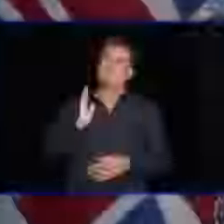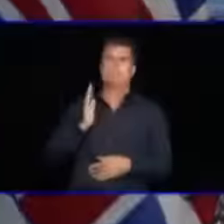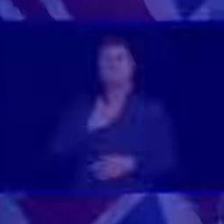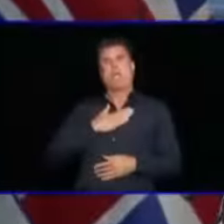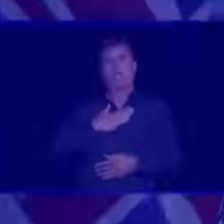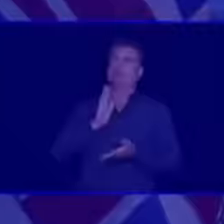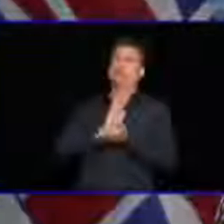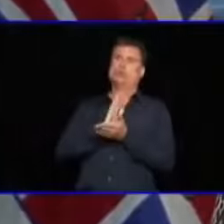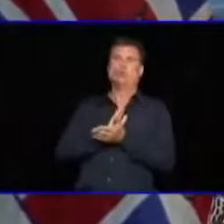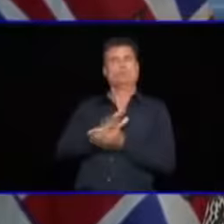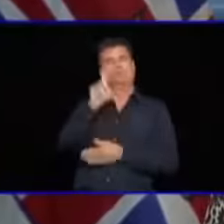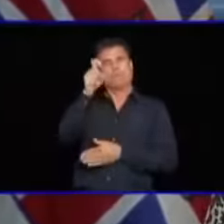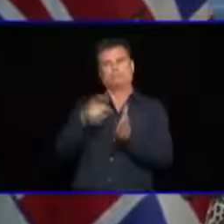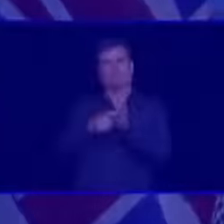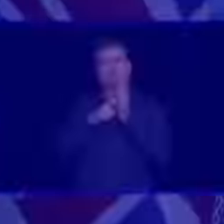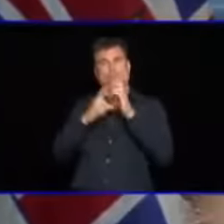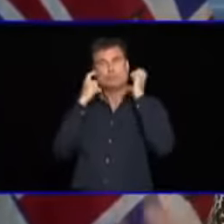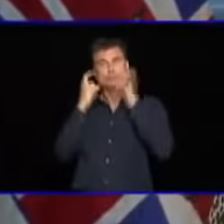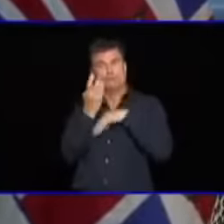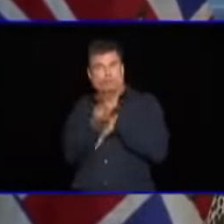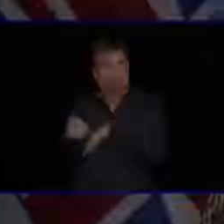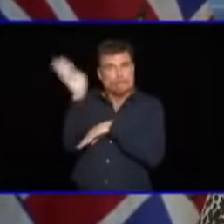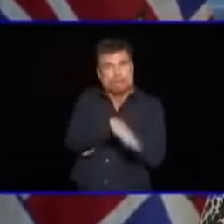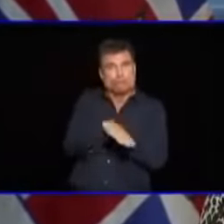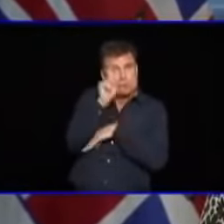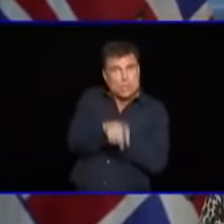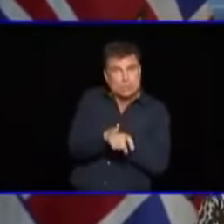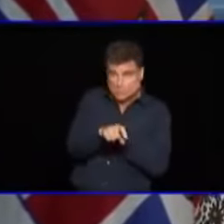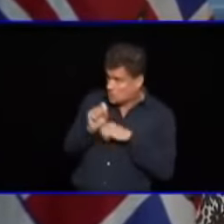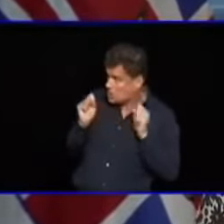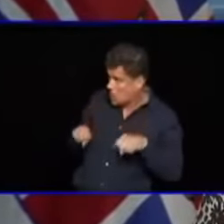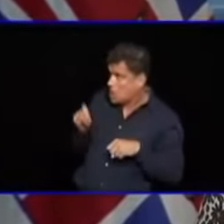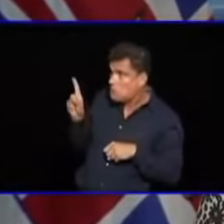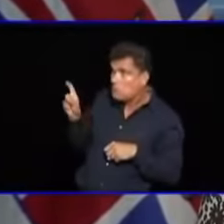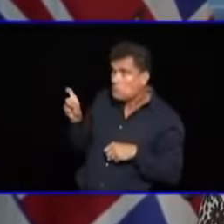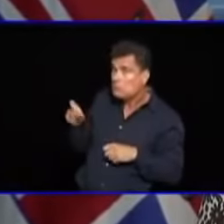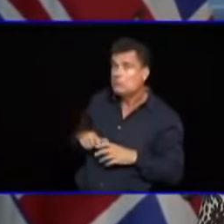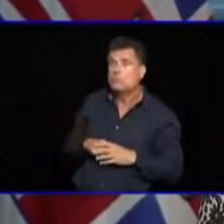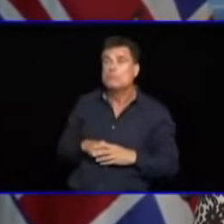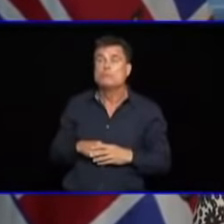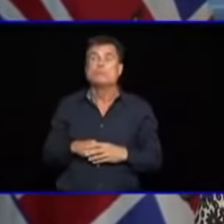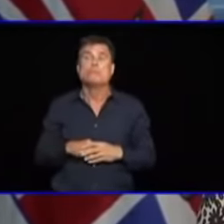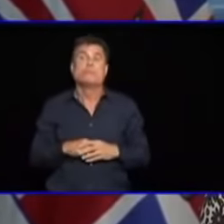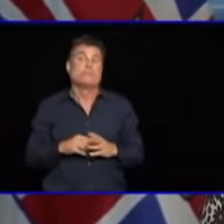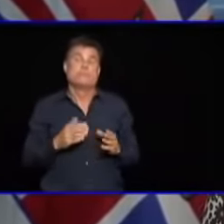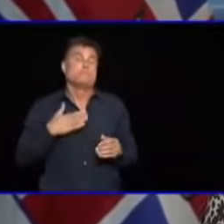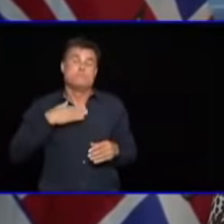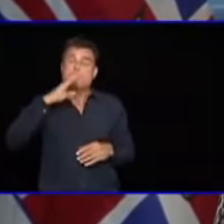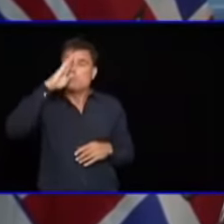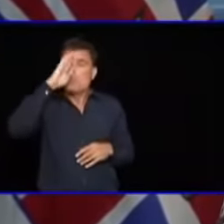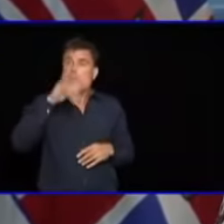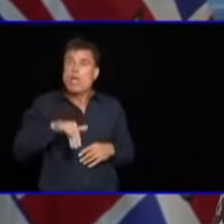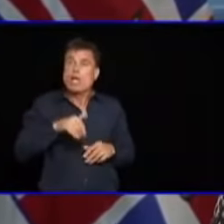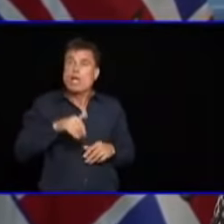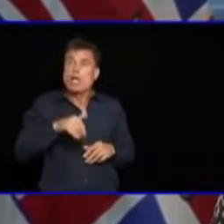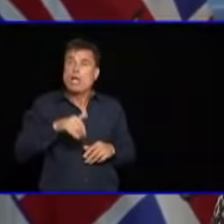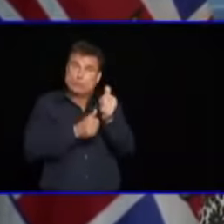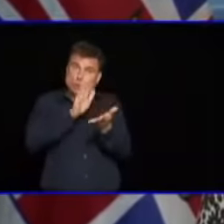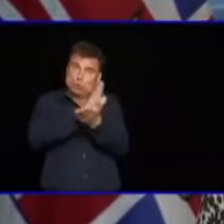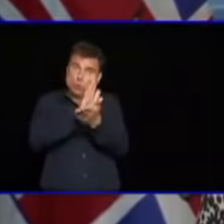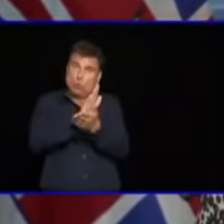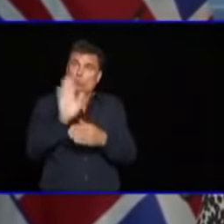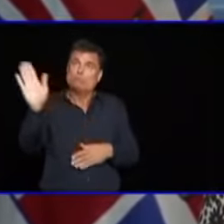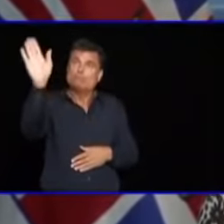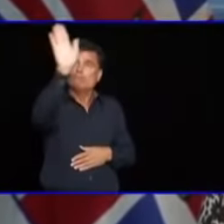Yeah, so we have guidance that we've put out across the province, and I know schools are working with their local medical